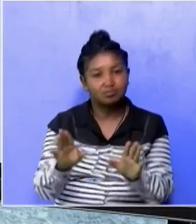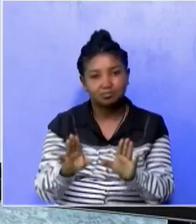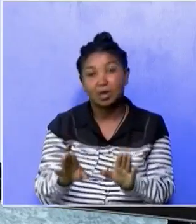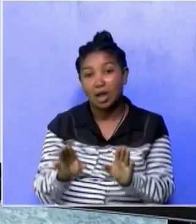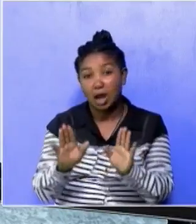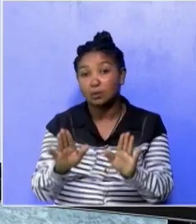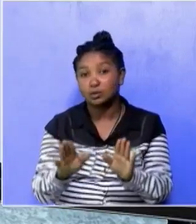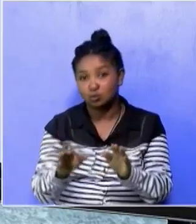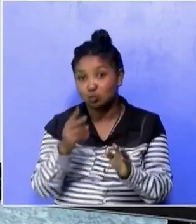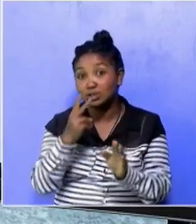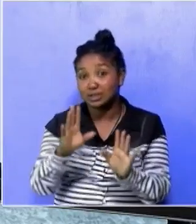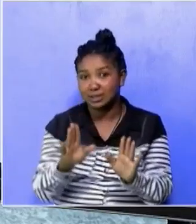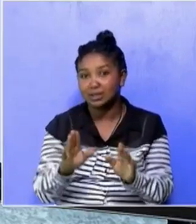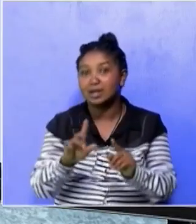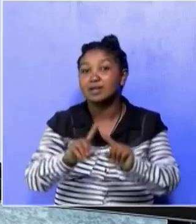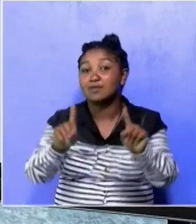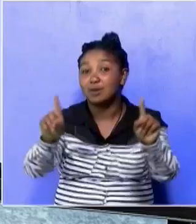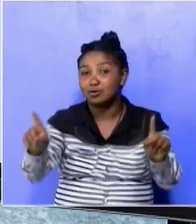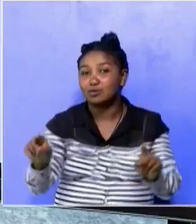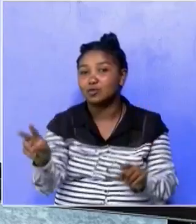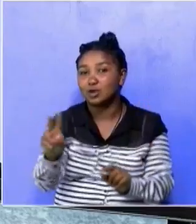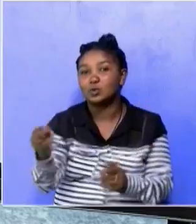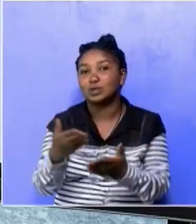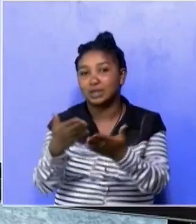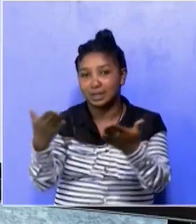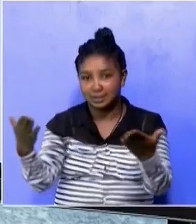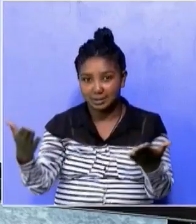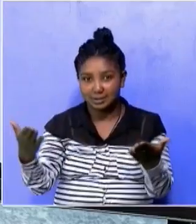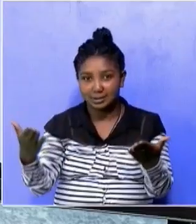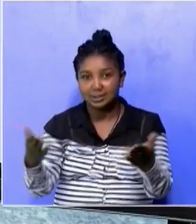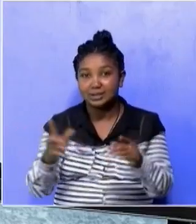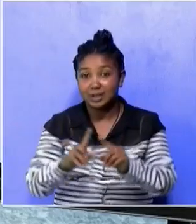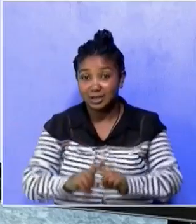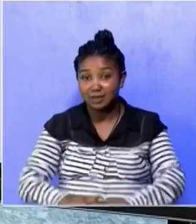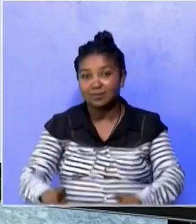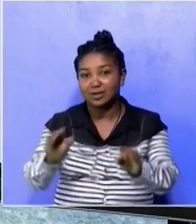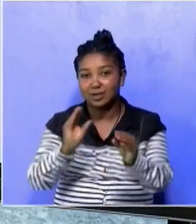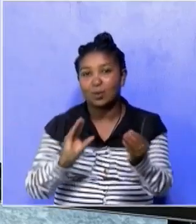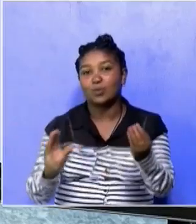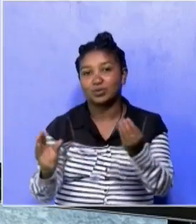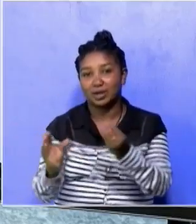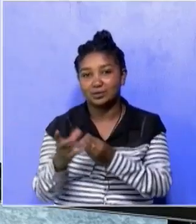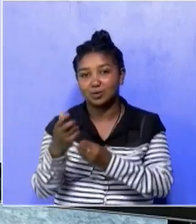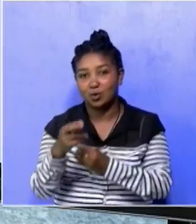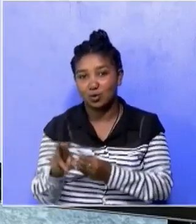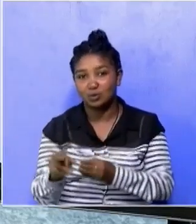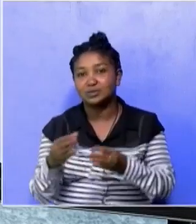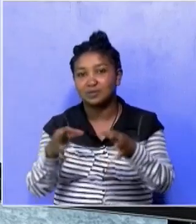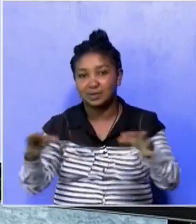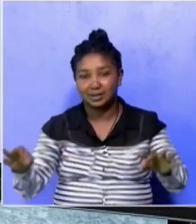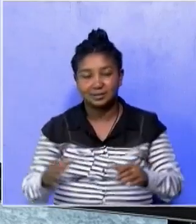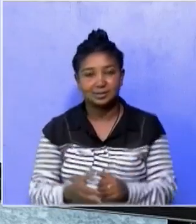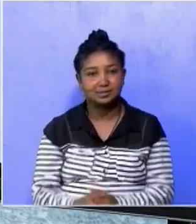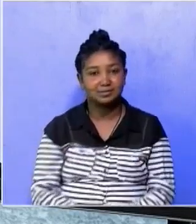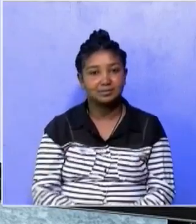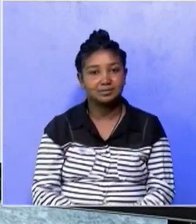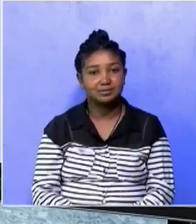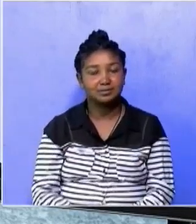Anyways, we will see the difference of the two tenses in different contexts or sentences.